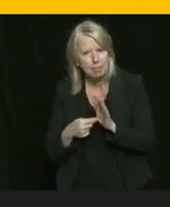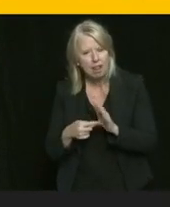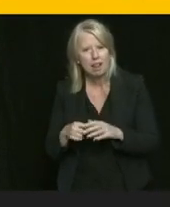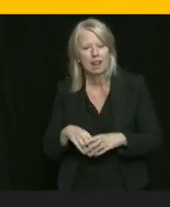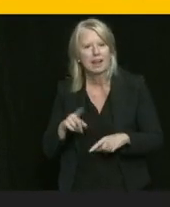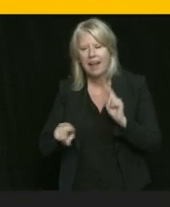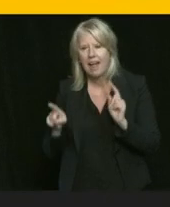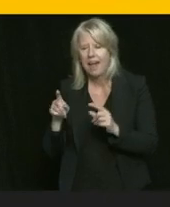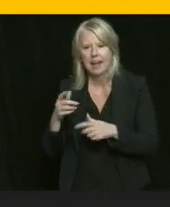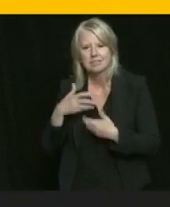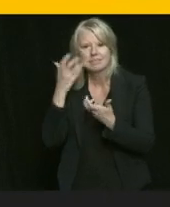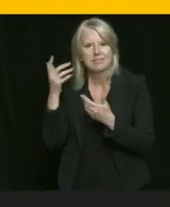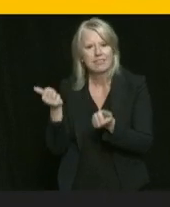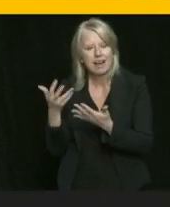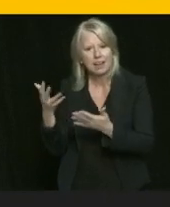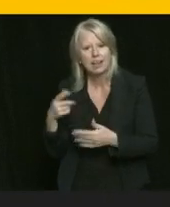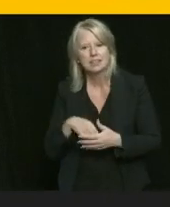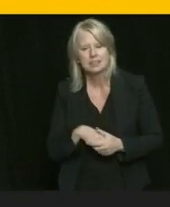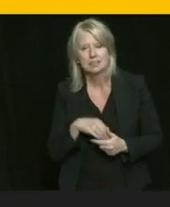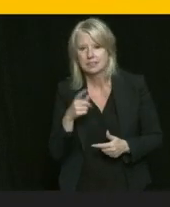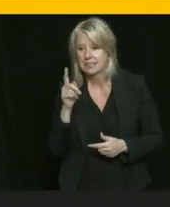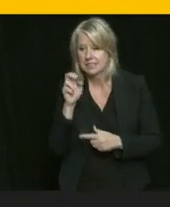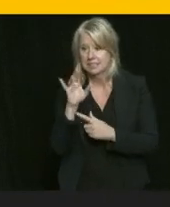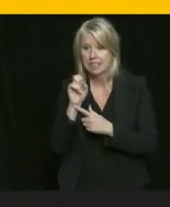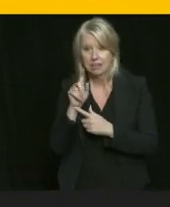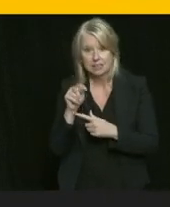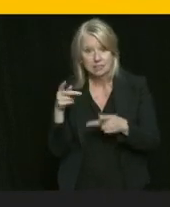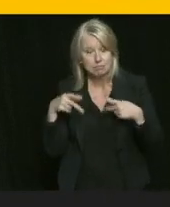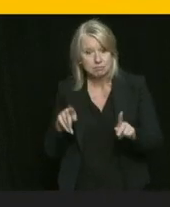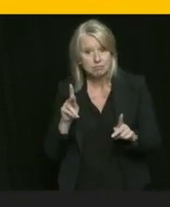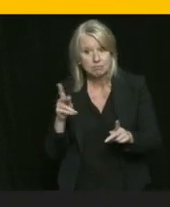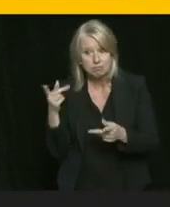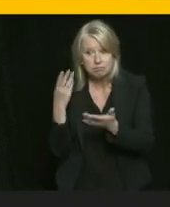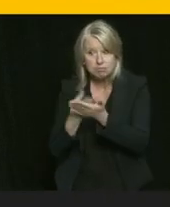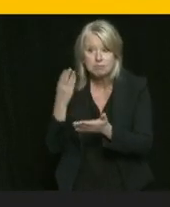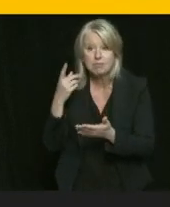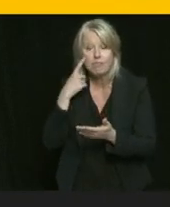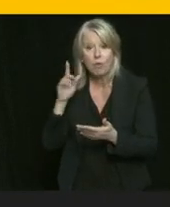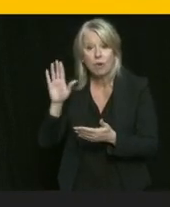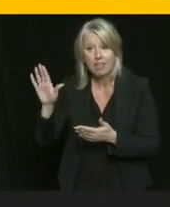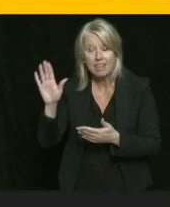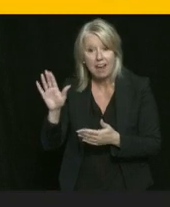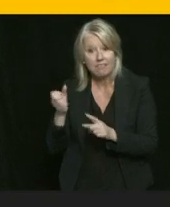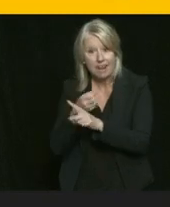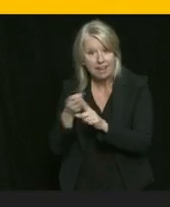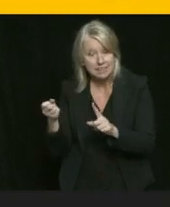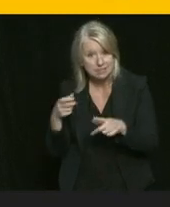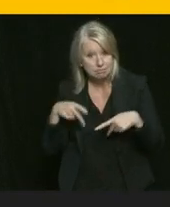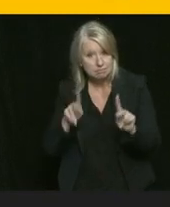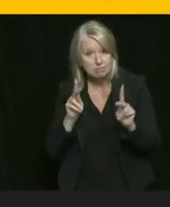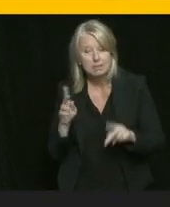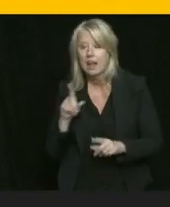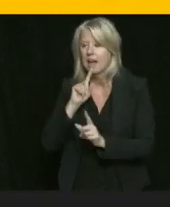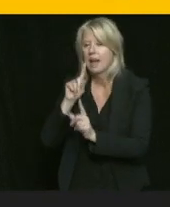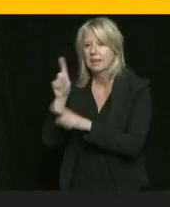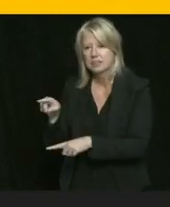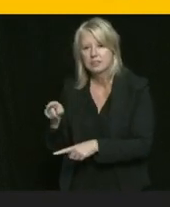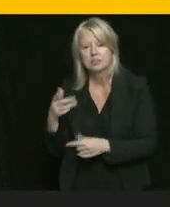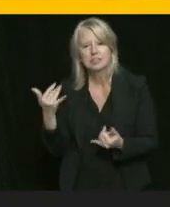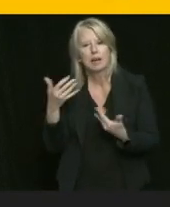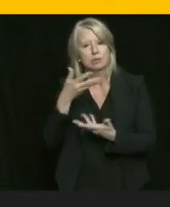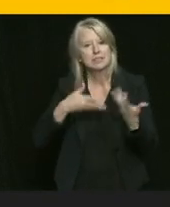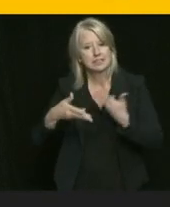Terrorists are using this as justification for violence. Answer, I believe that in a society such